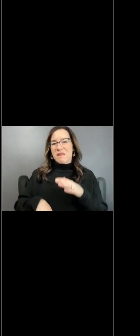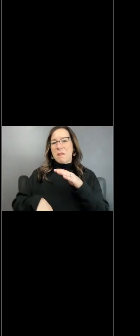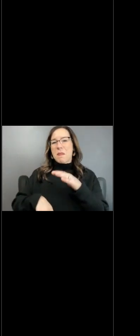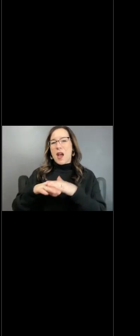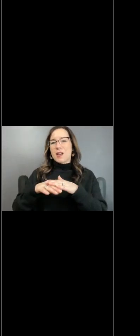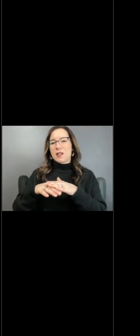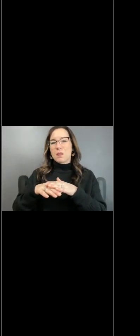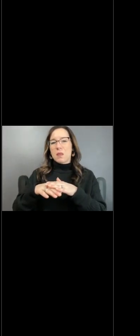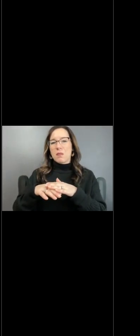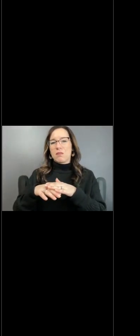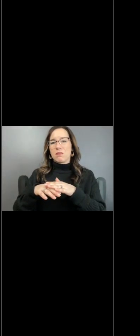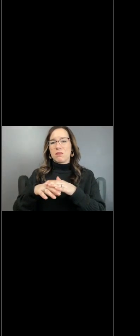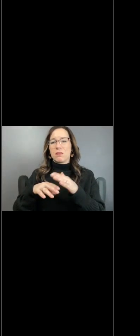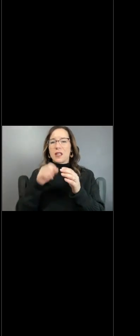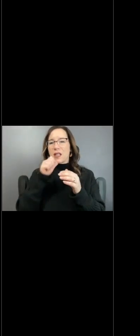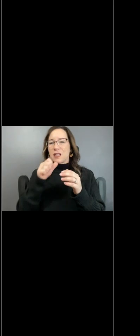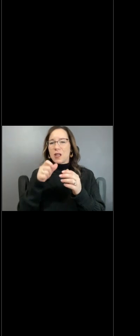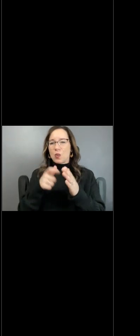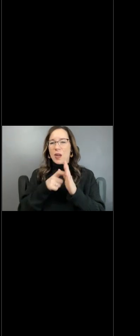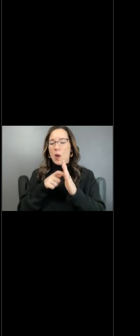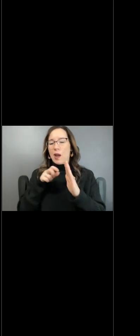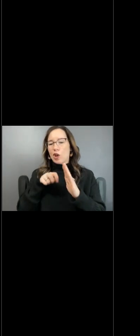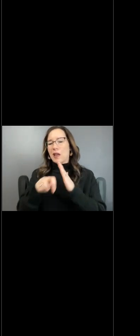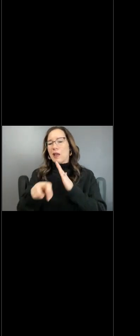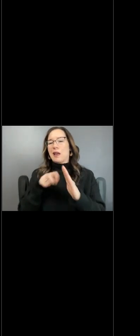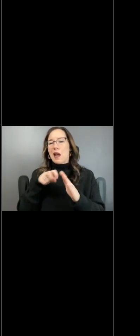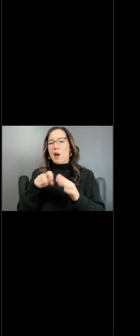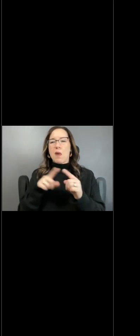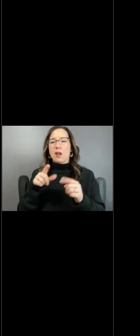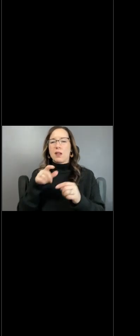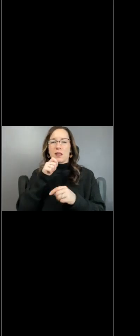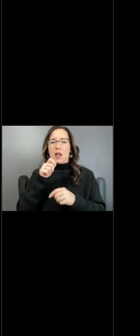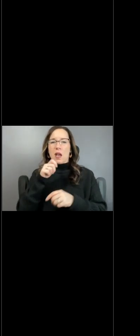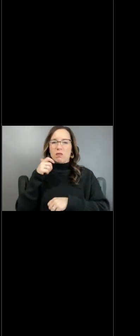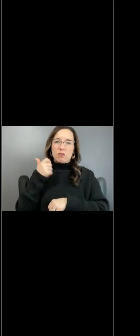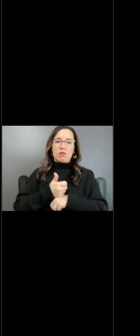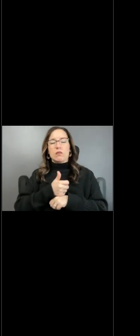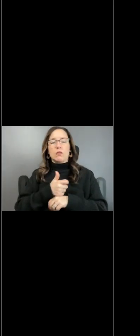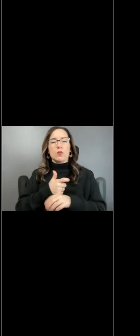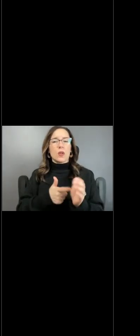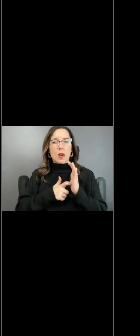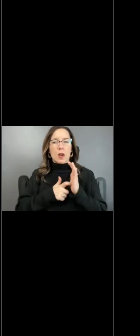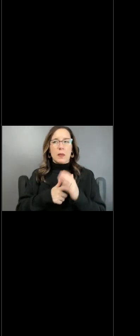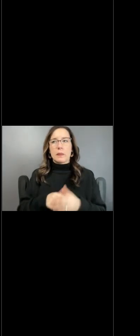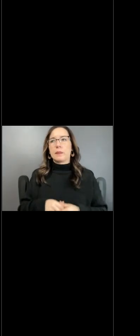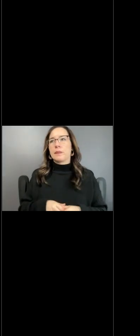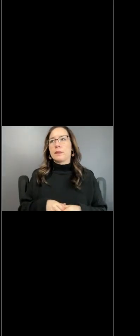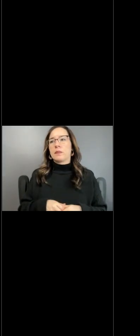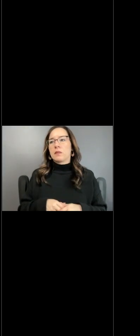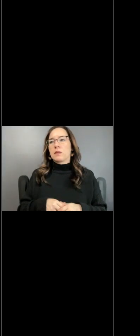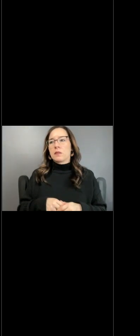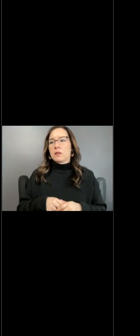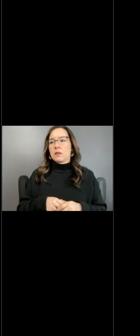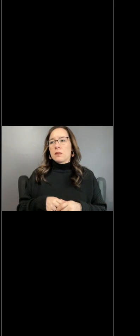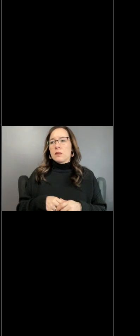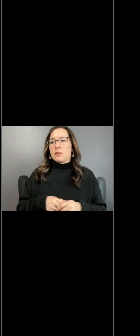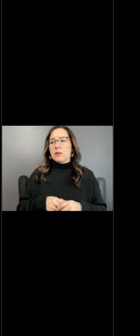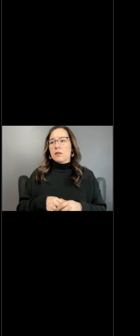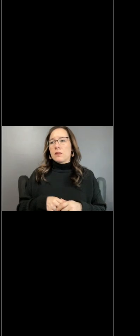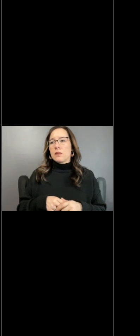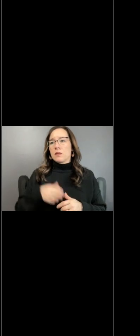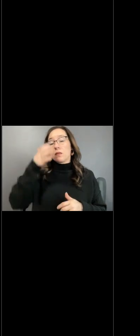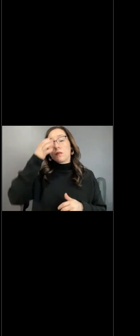it is not a hard set requirement. Okay. Next question. Does the clear